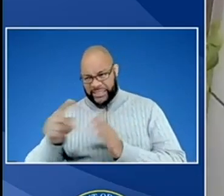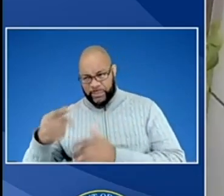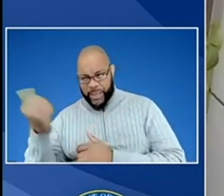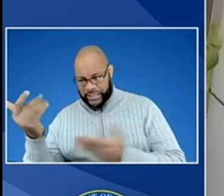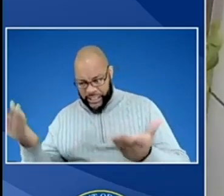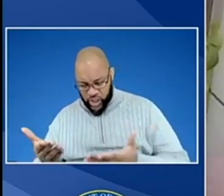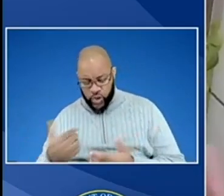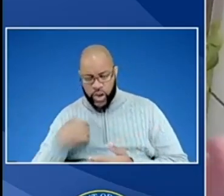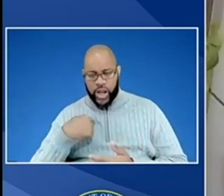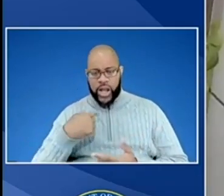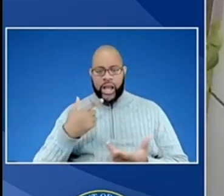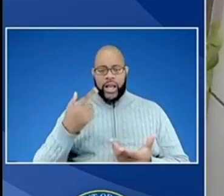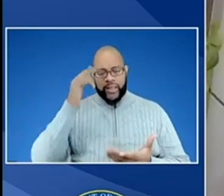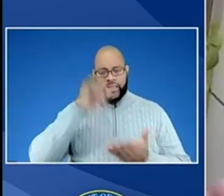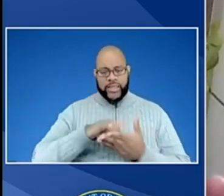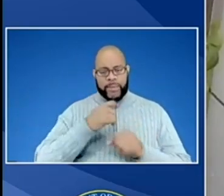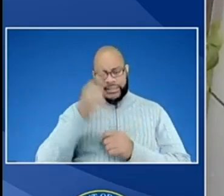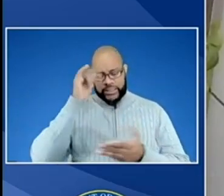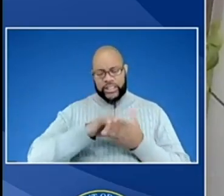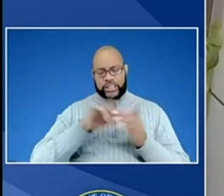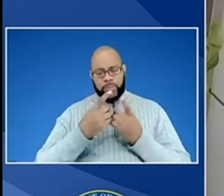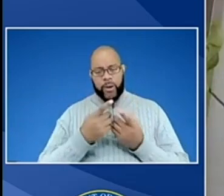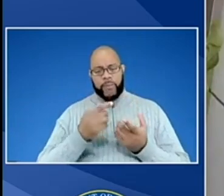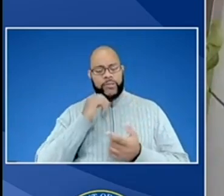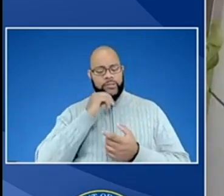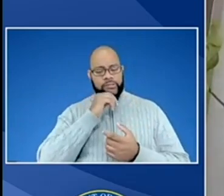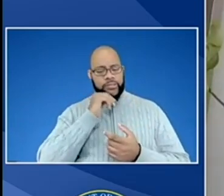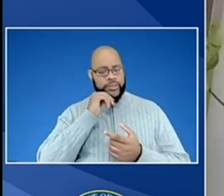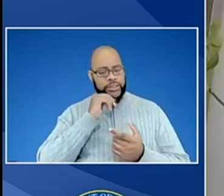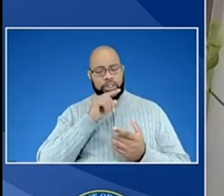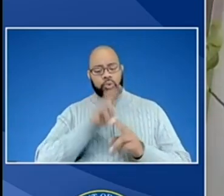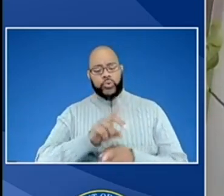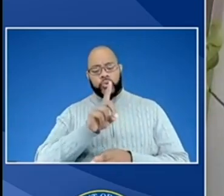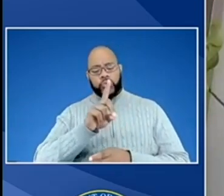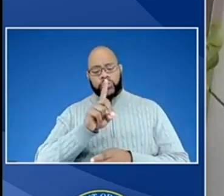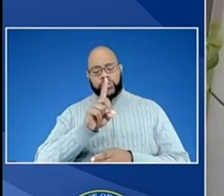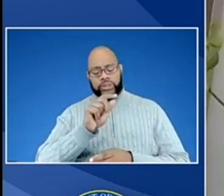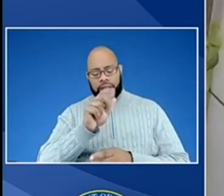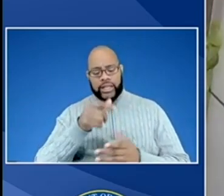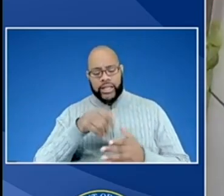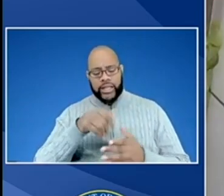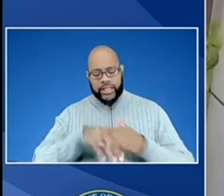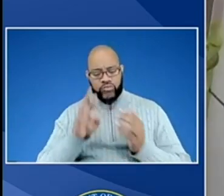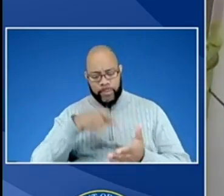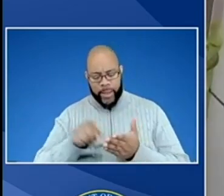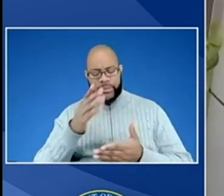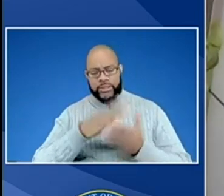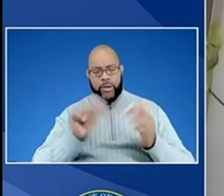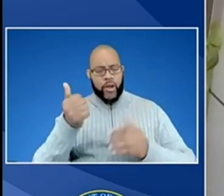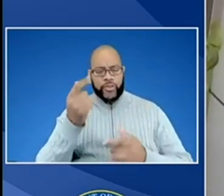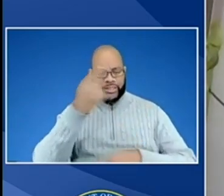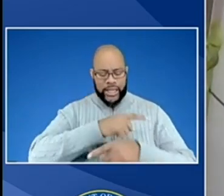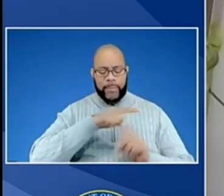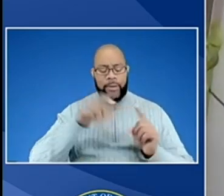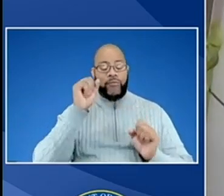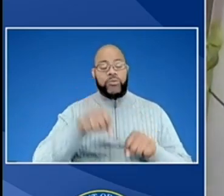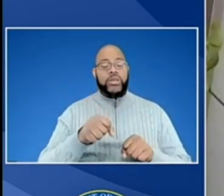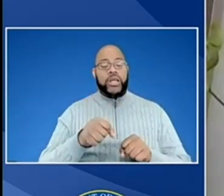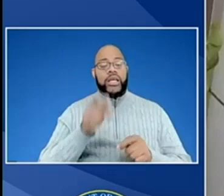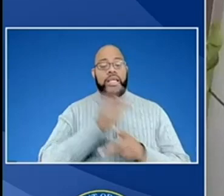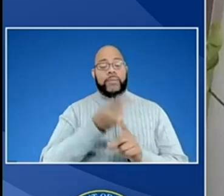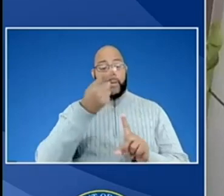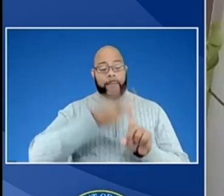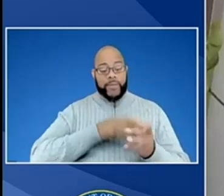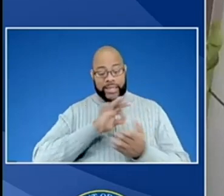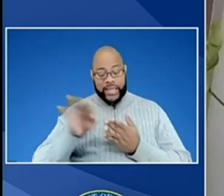And I think it makes sense for the department to go the other way and use a date of entering repayment or some other certain date. But even if you're going to keep this month counting,